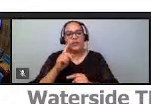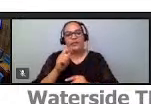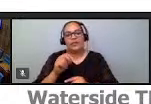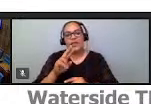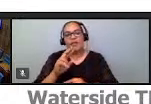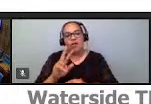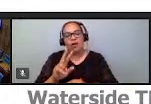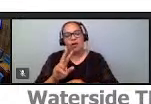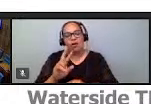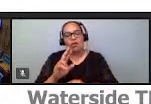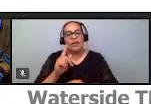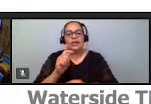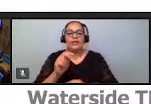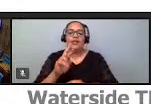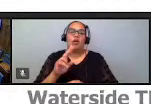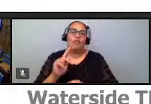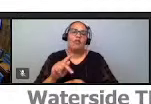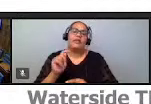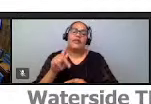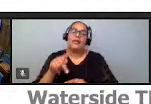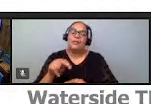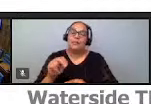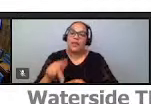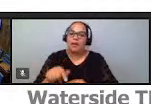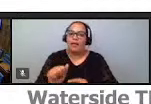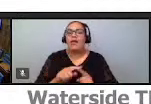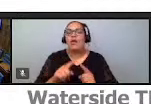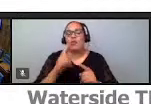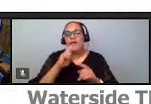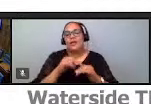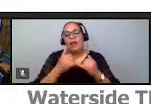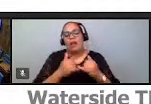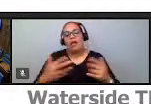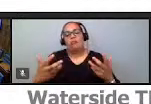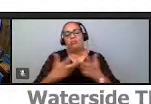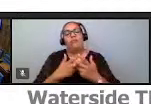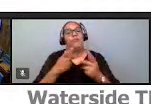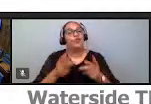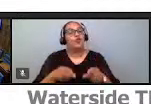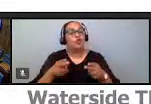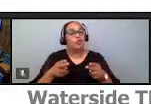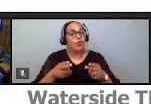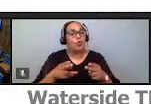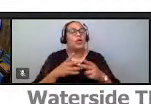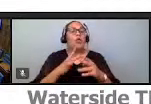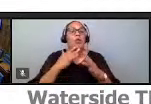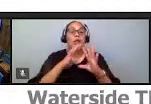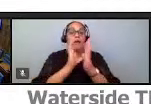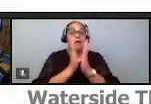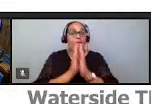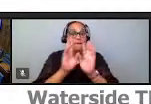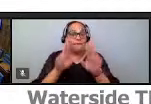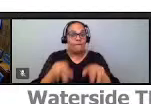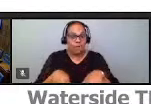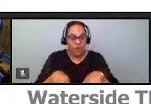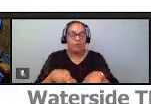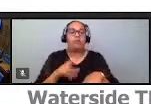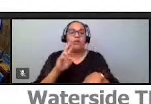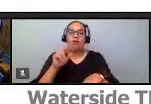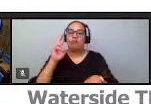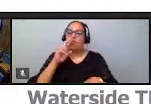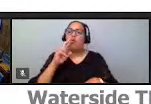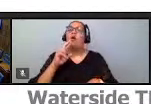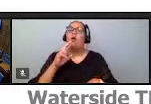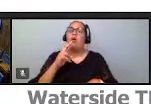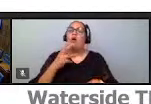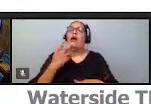T TPT we need tnpa and we need the lines on board the Transporters once we get all that together and realize we actually